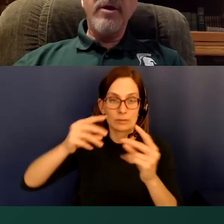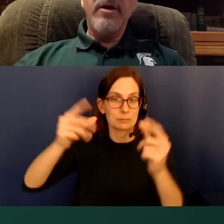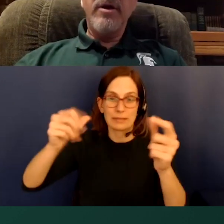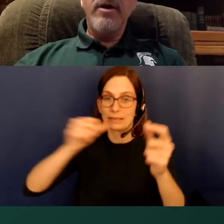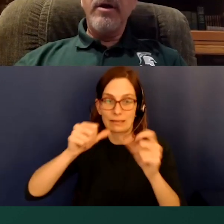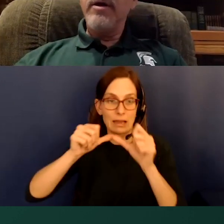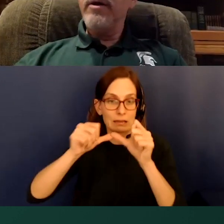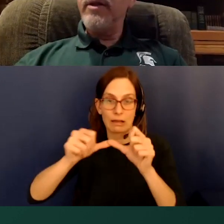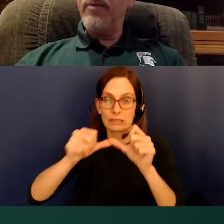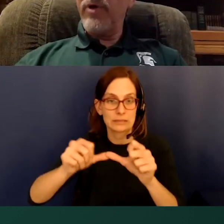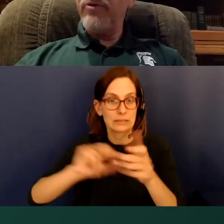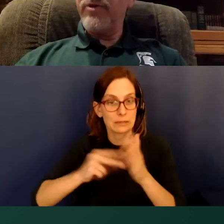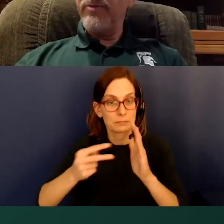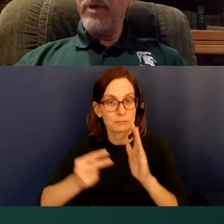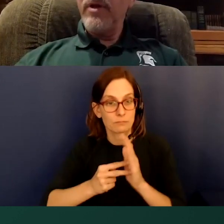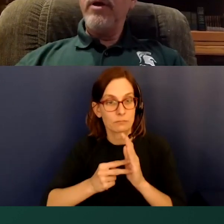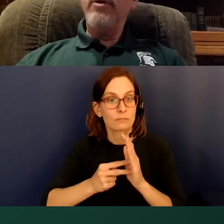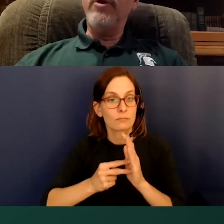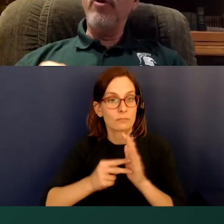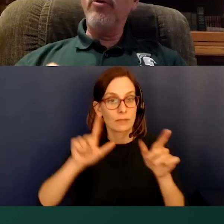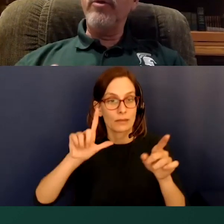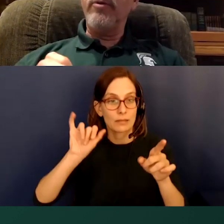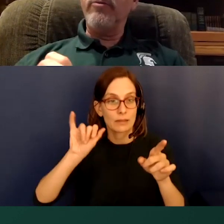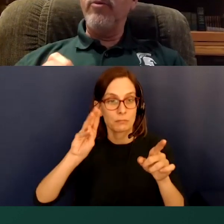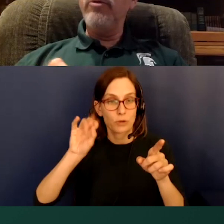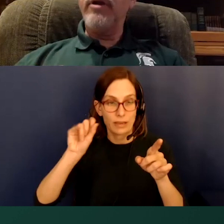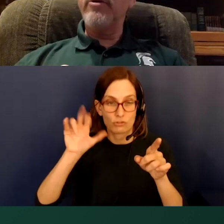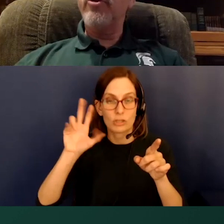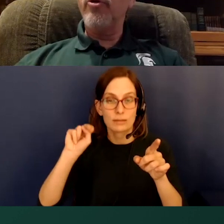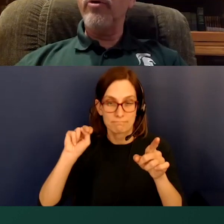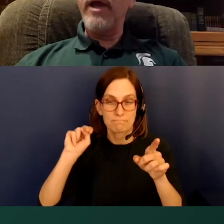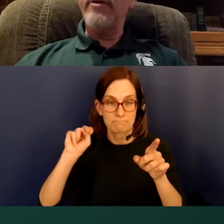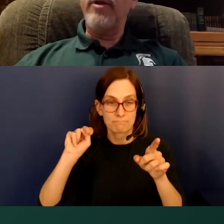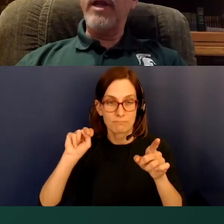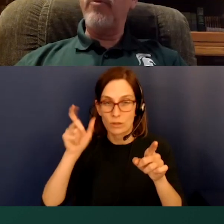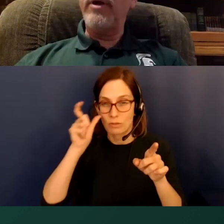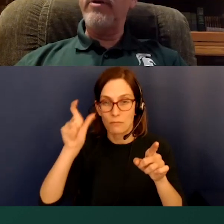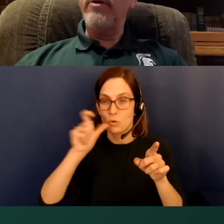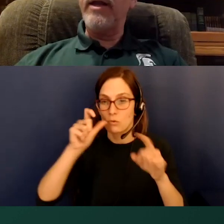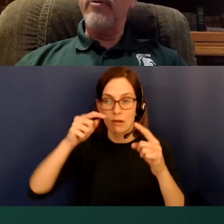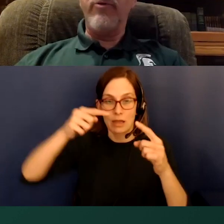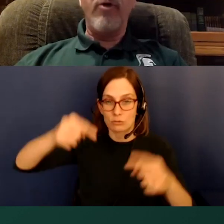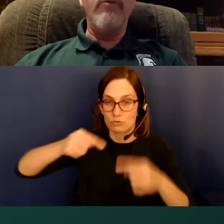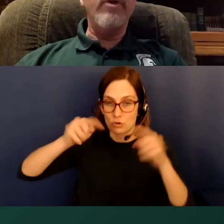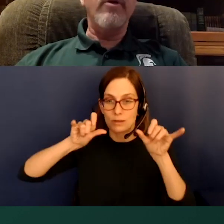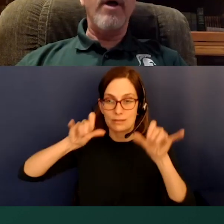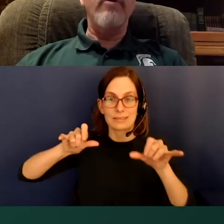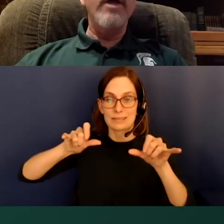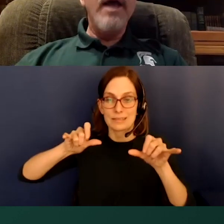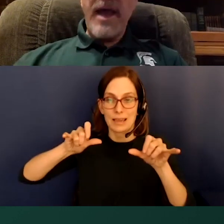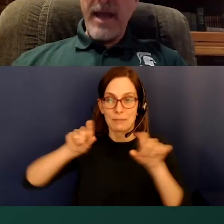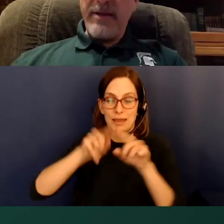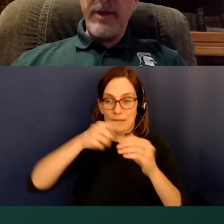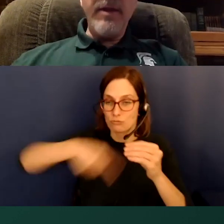means libration. The moon doesn't turn at the same rate that it revolves